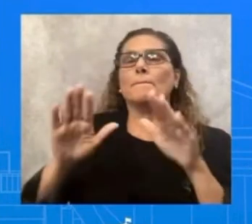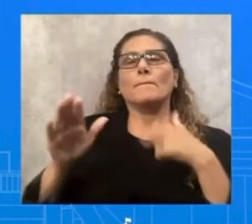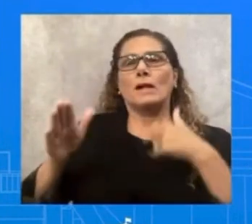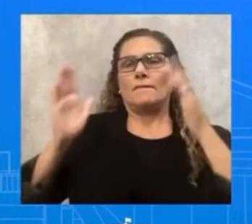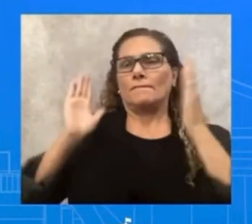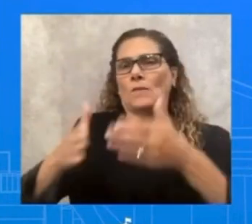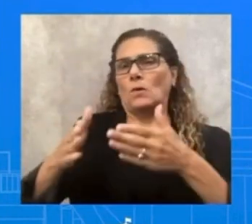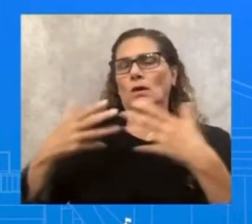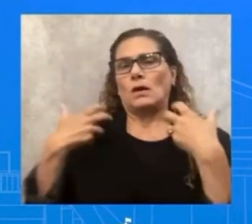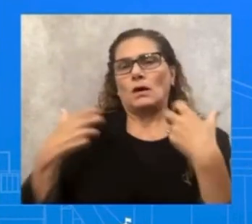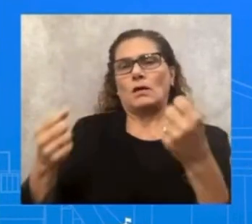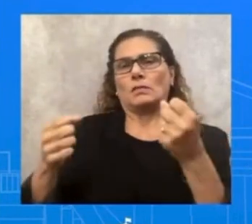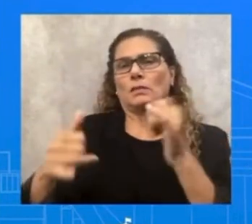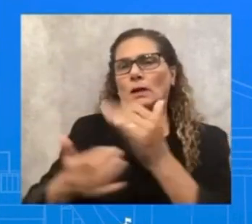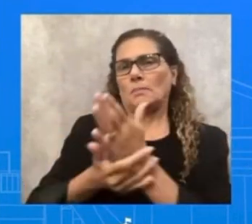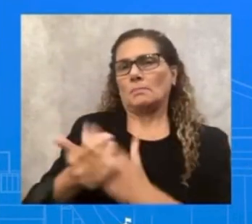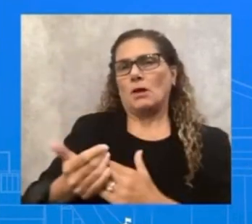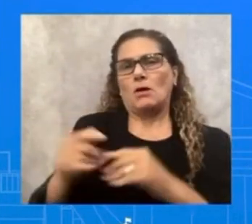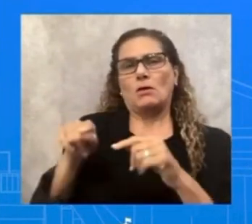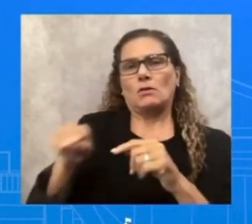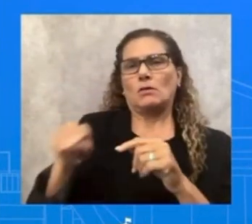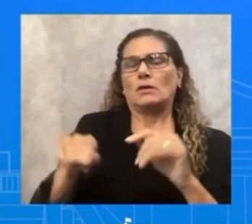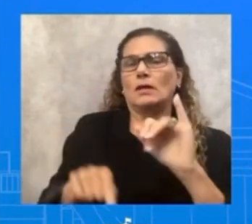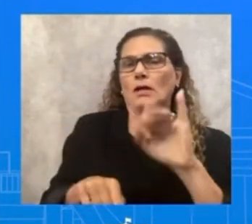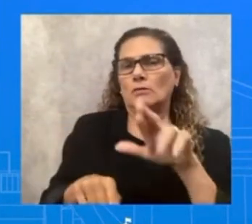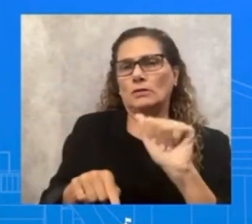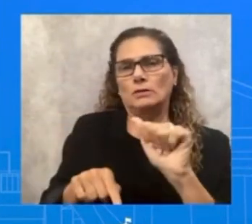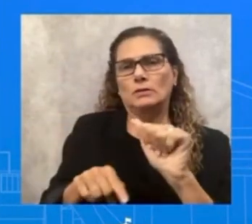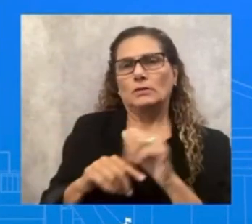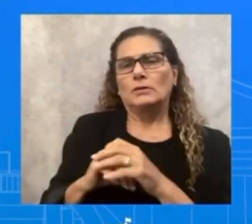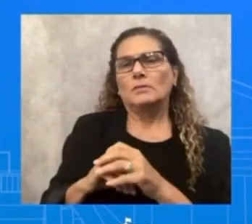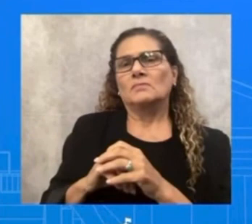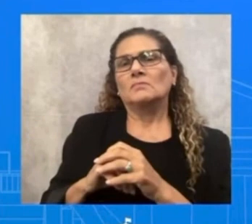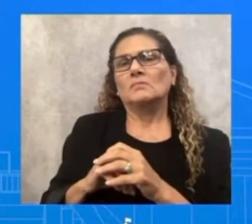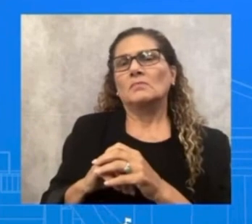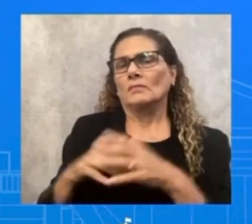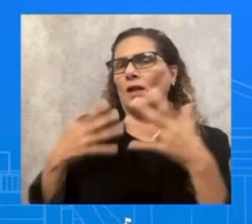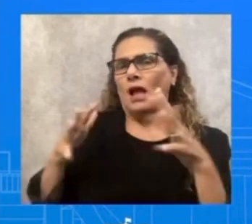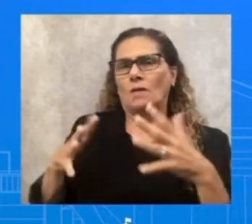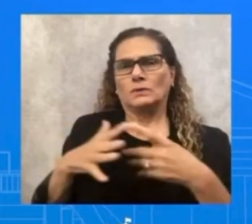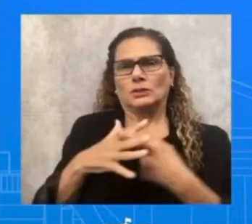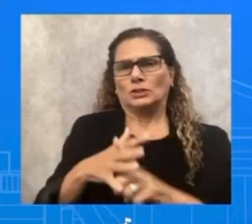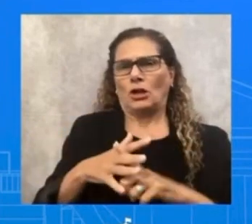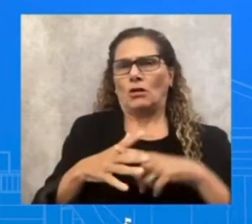some have been recently implemented, the $35 cap on insulin,